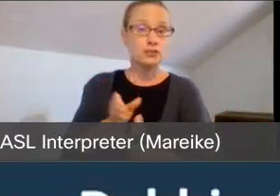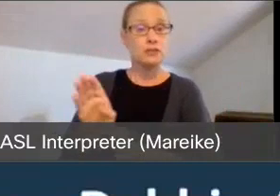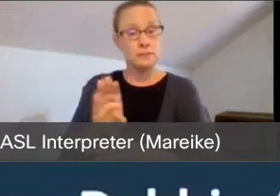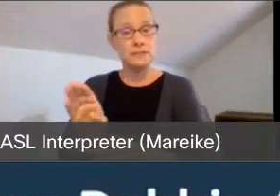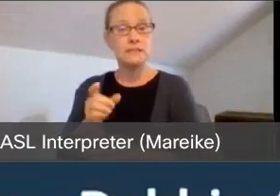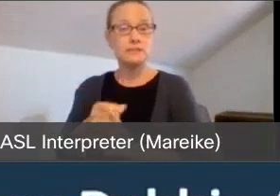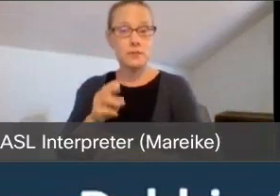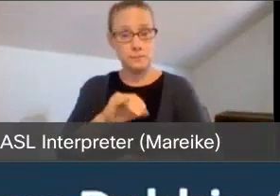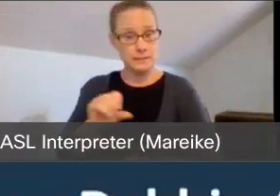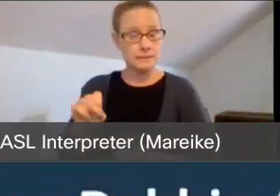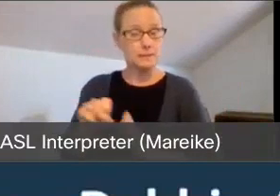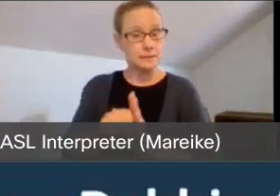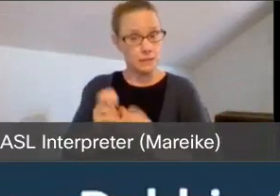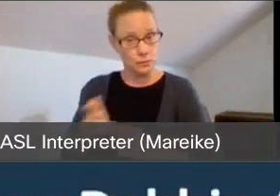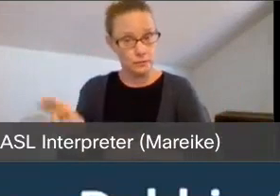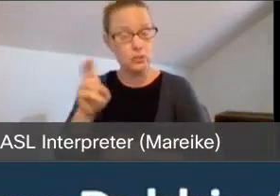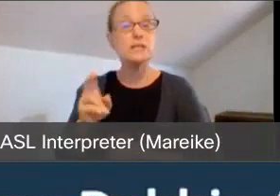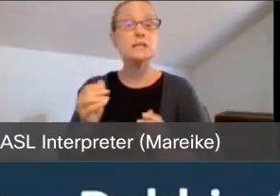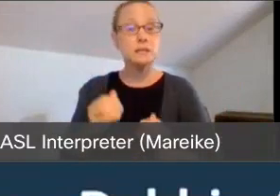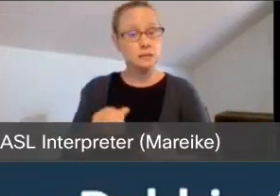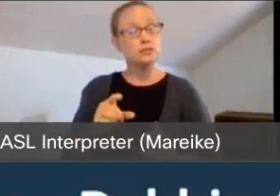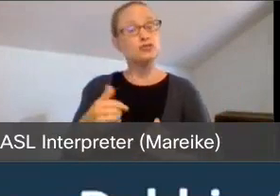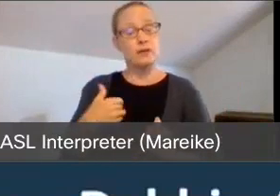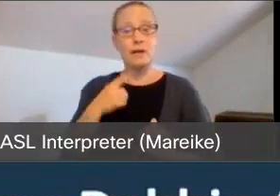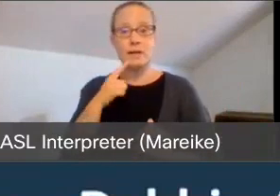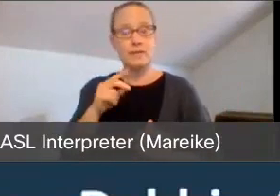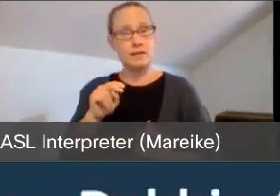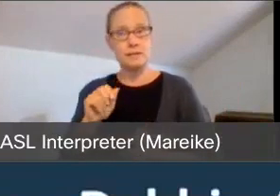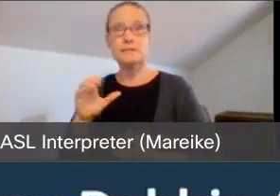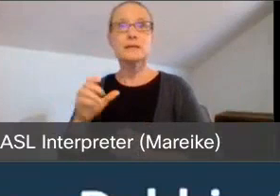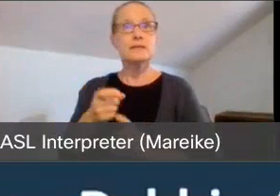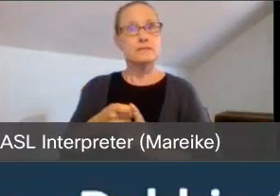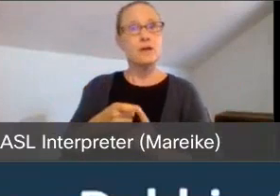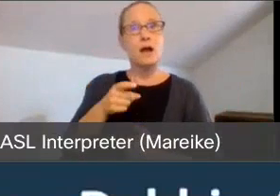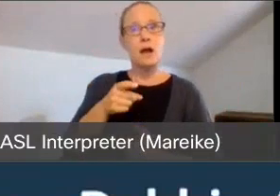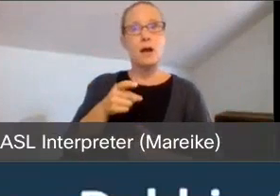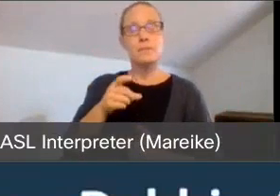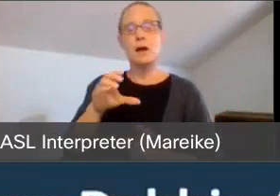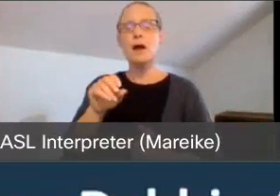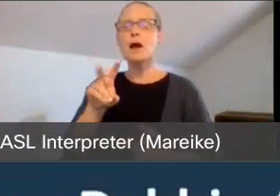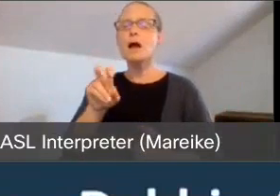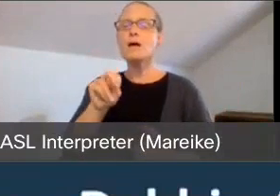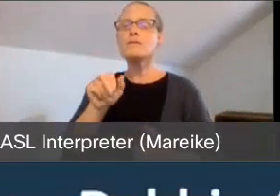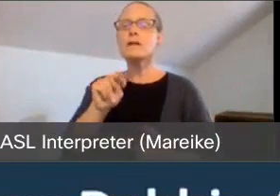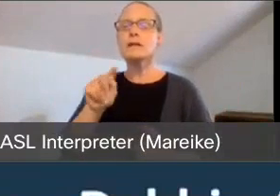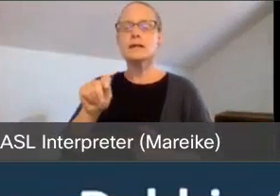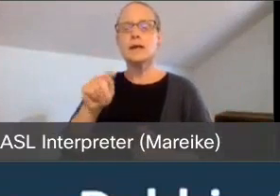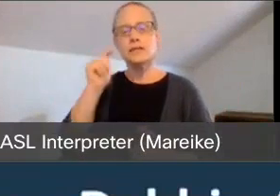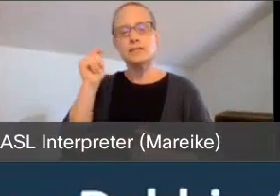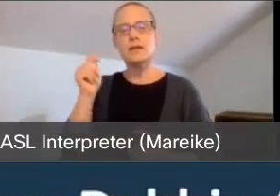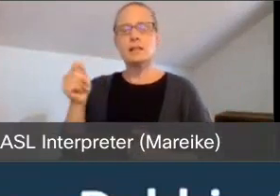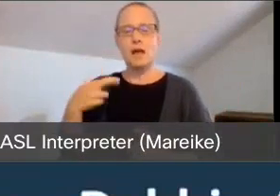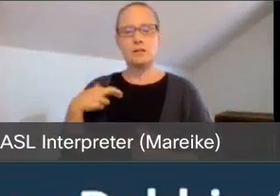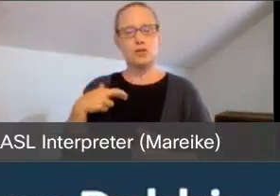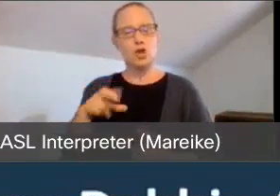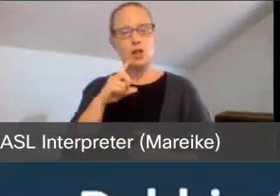Mississippi State University. She has an MAC from Convent Theological Seminary. She has held